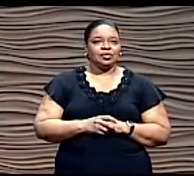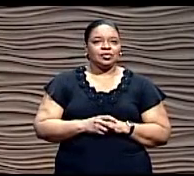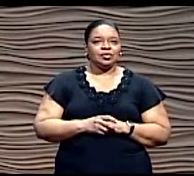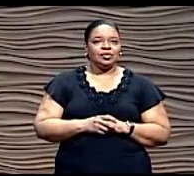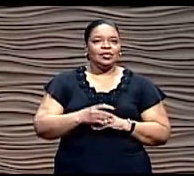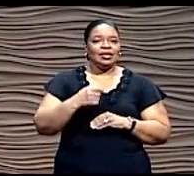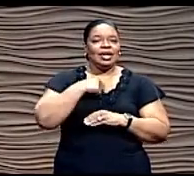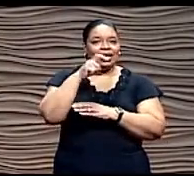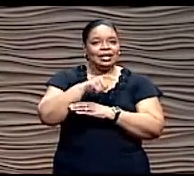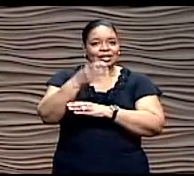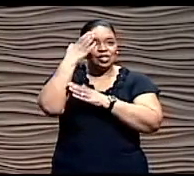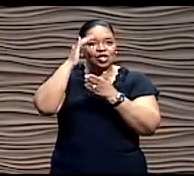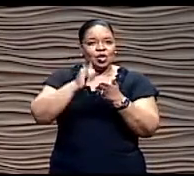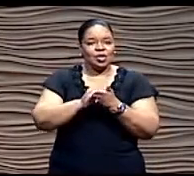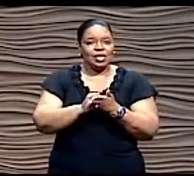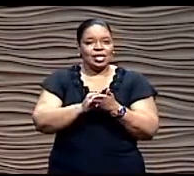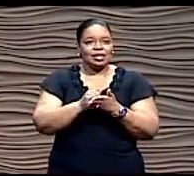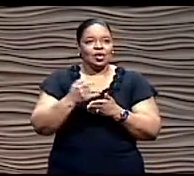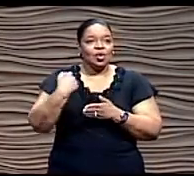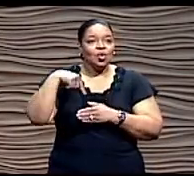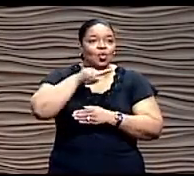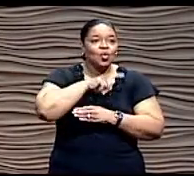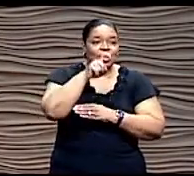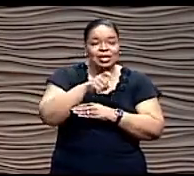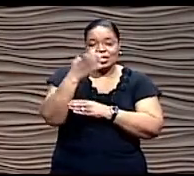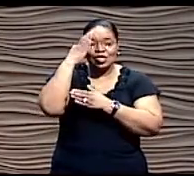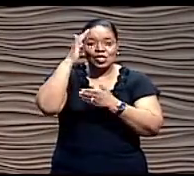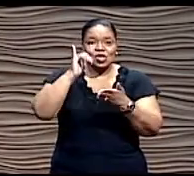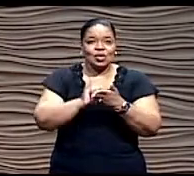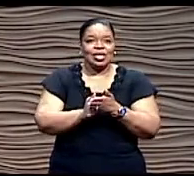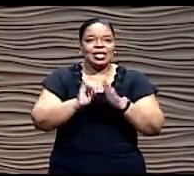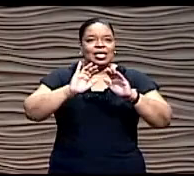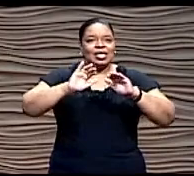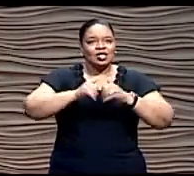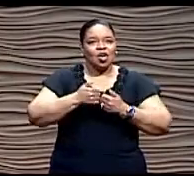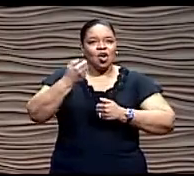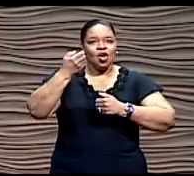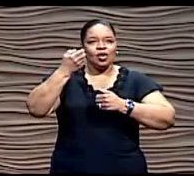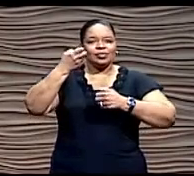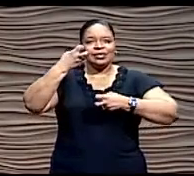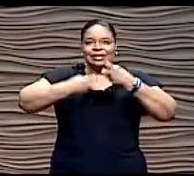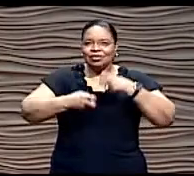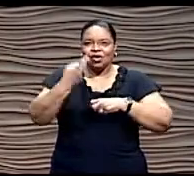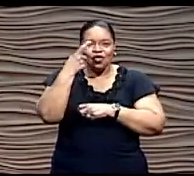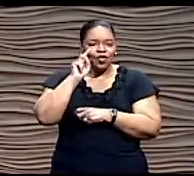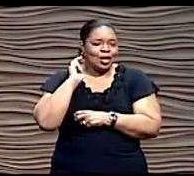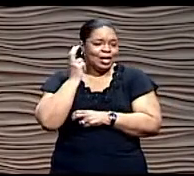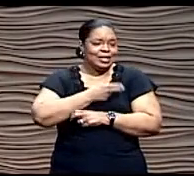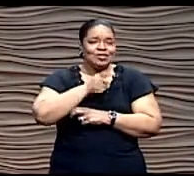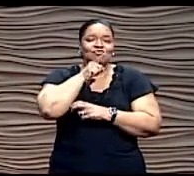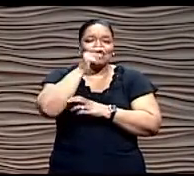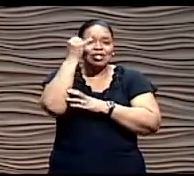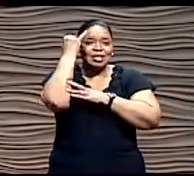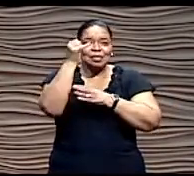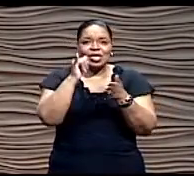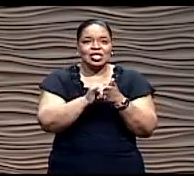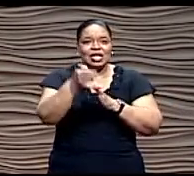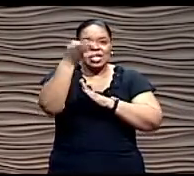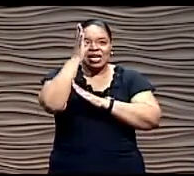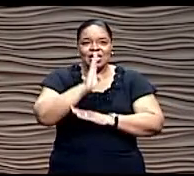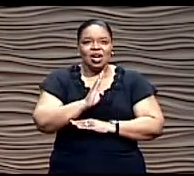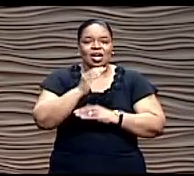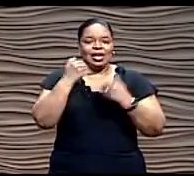I need to know that, and we need to know that, and it's hard for us to imagine that, but we know that God